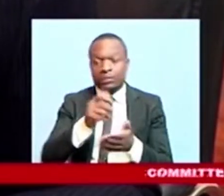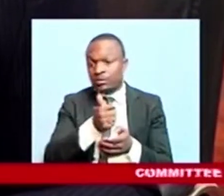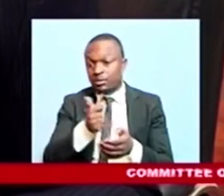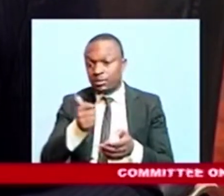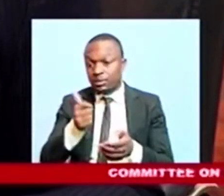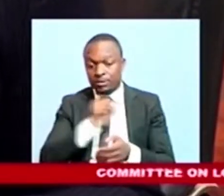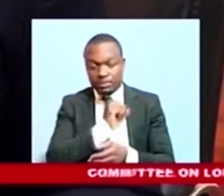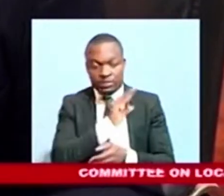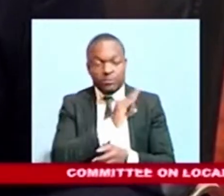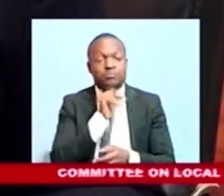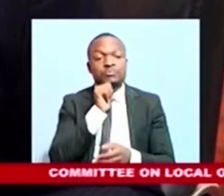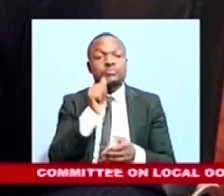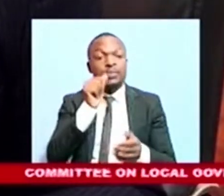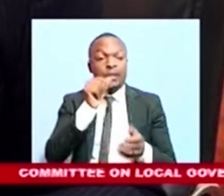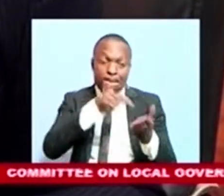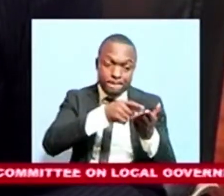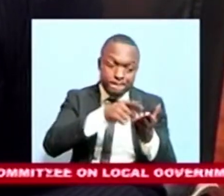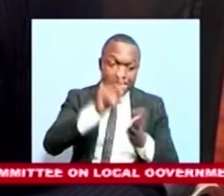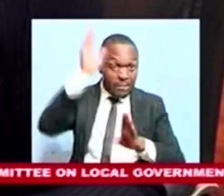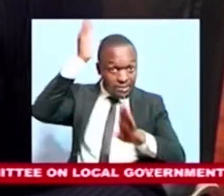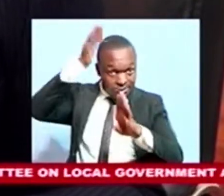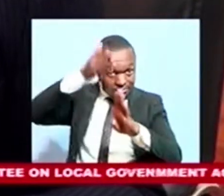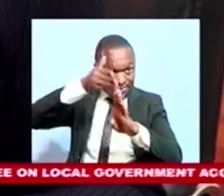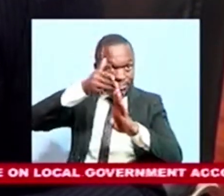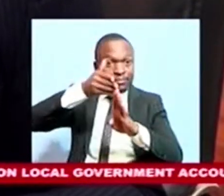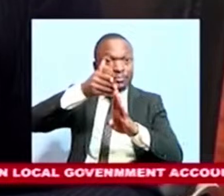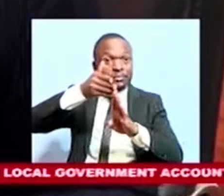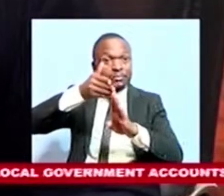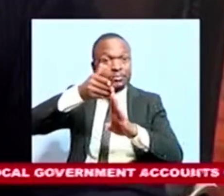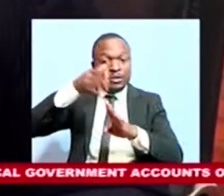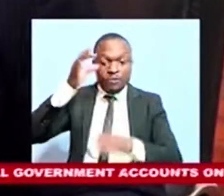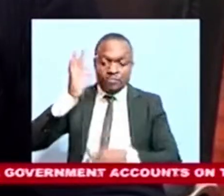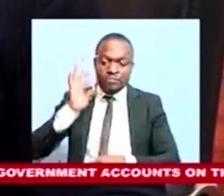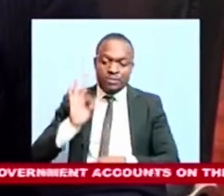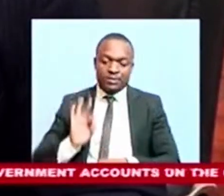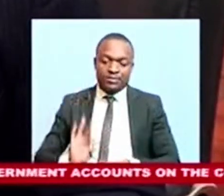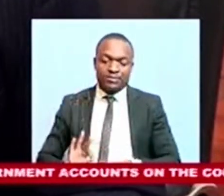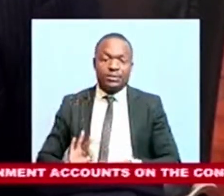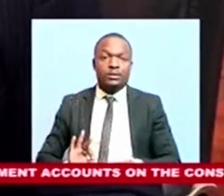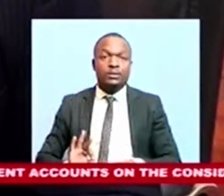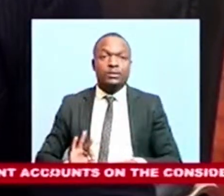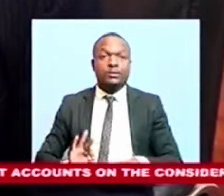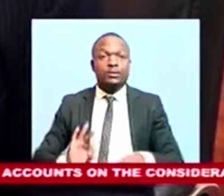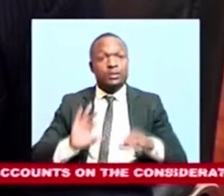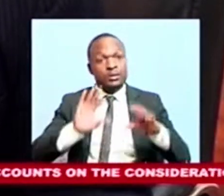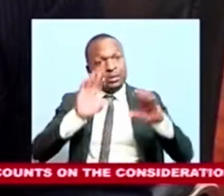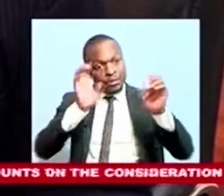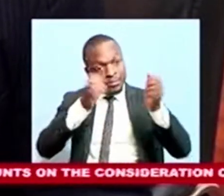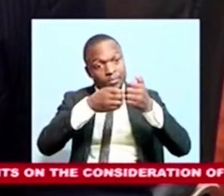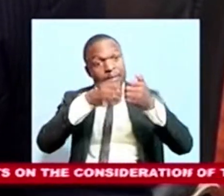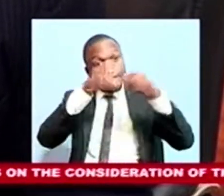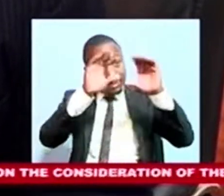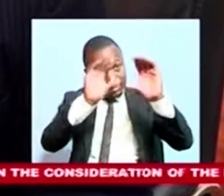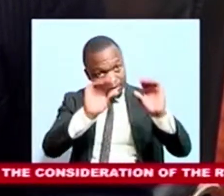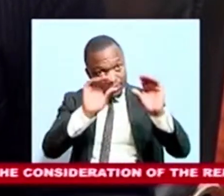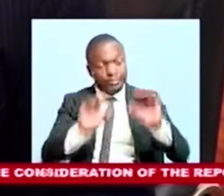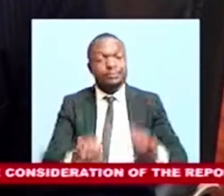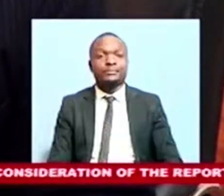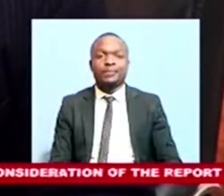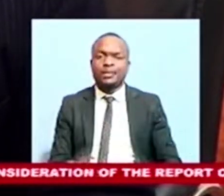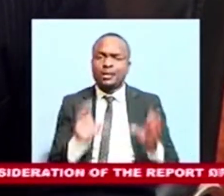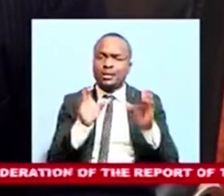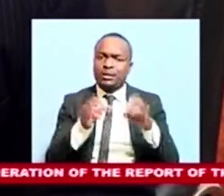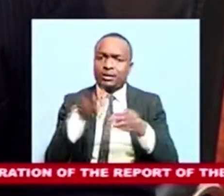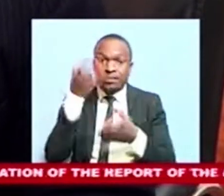instead of paying direct into the beneficiary's account. Council